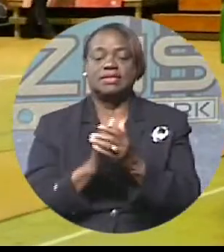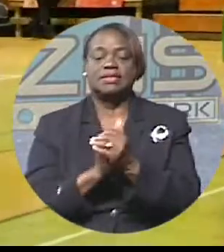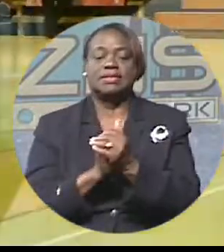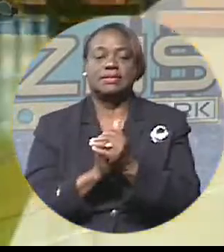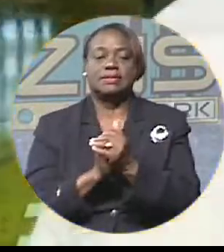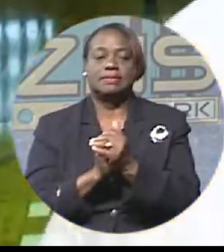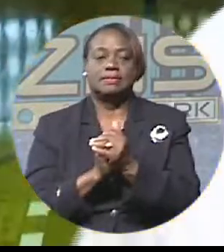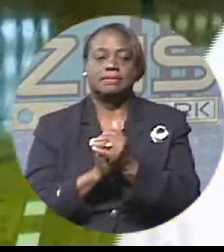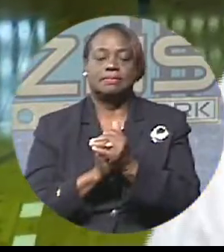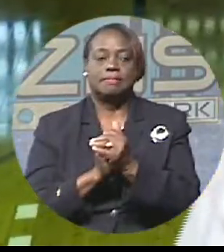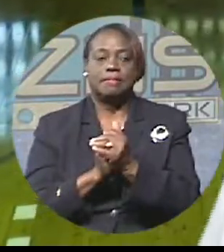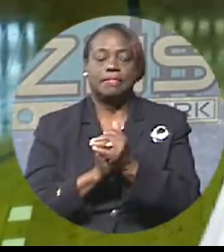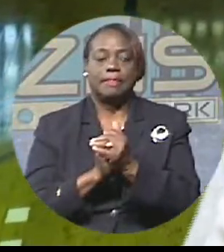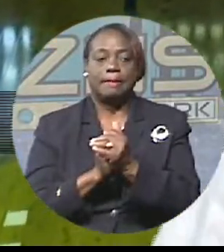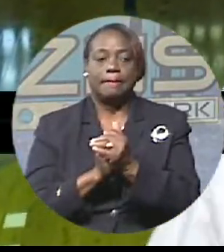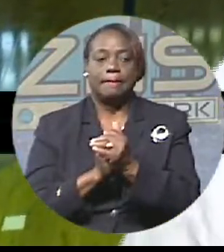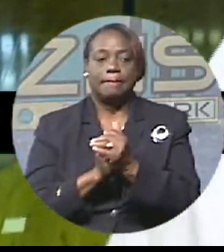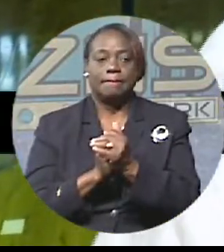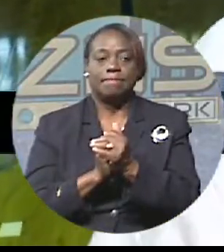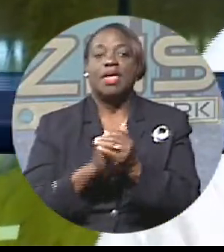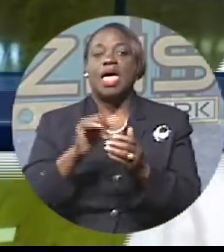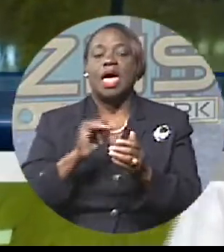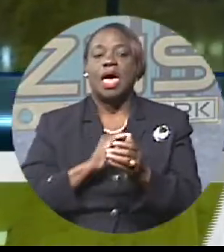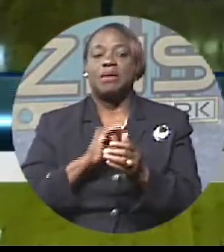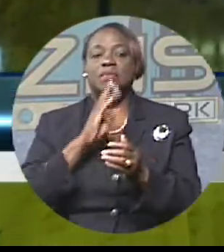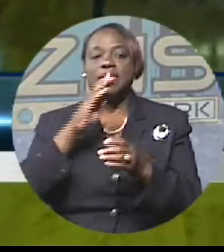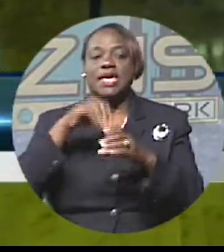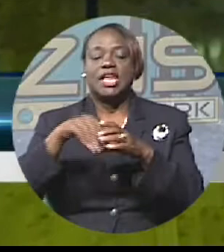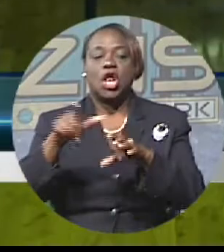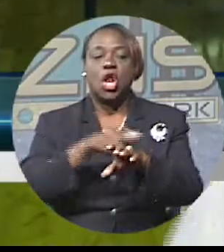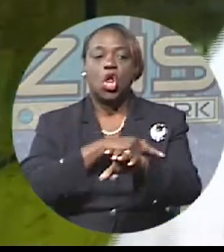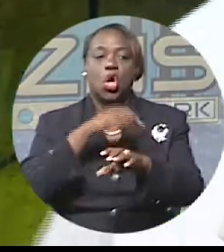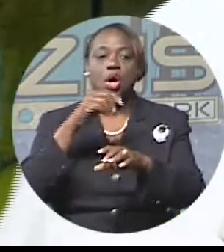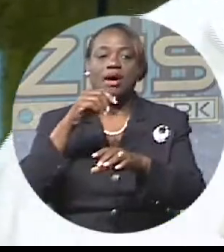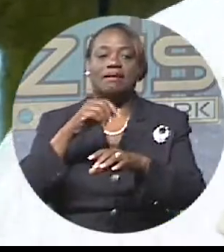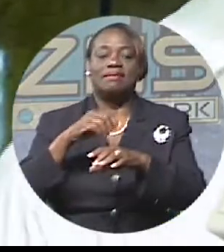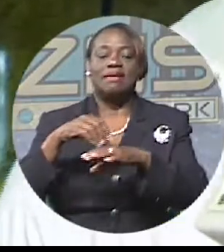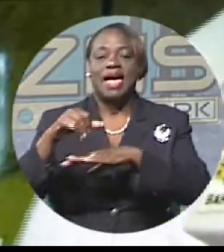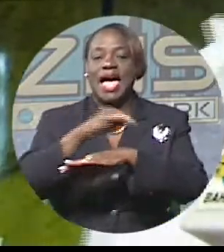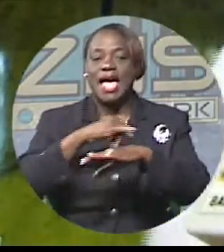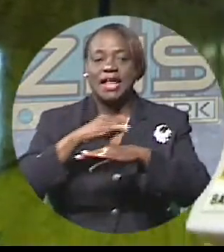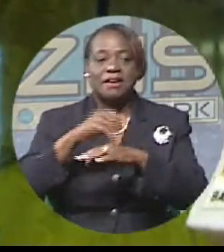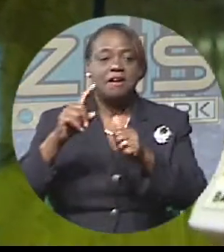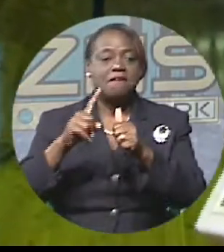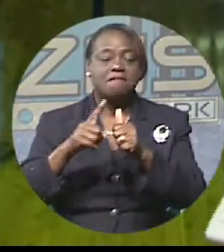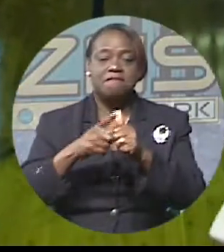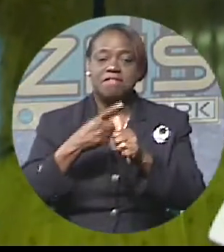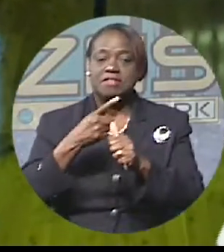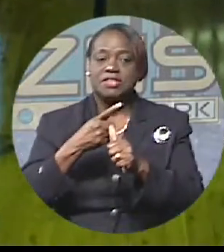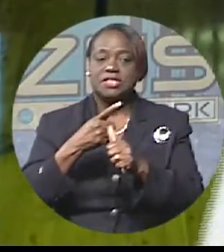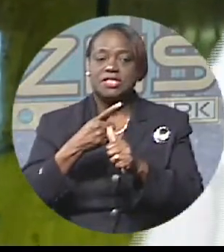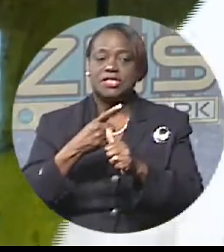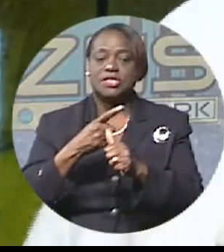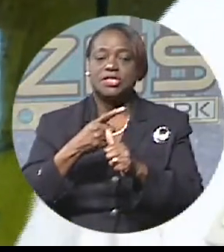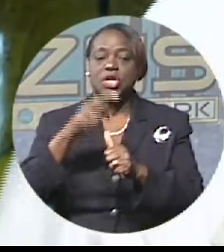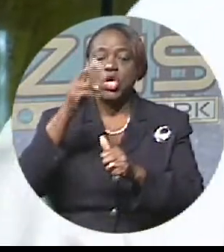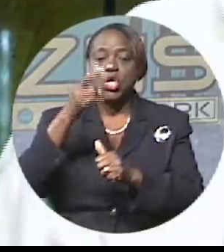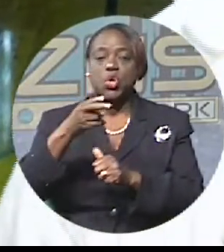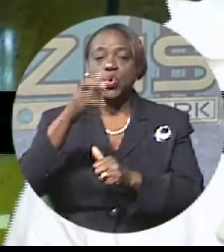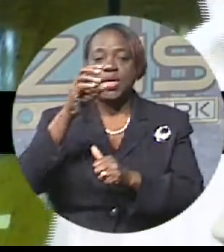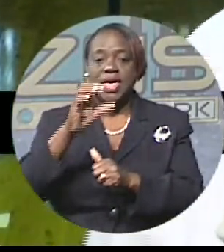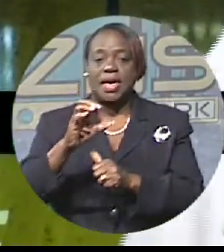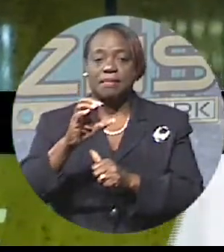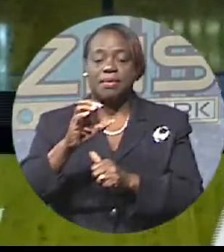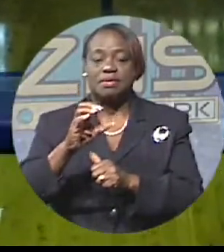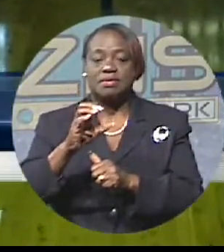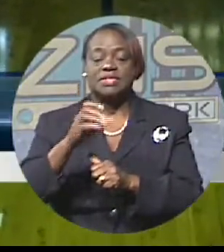41-39. This time they are normally in Long Island. This is the first of my first Hugh Campbell after 10 years of coaching, and the first Hugh Campbell